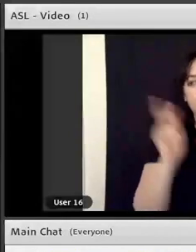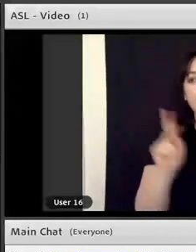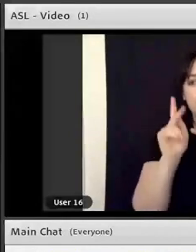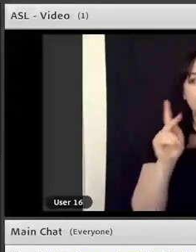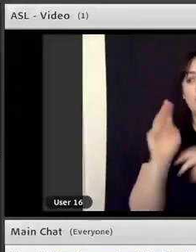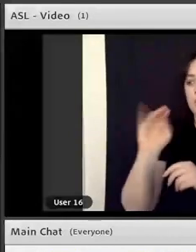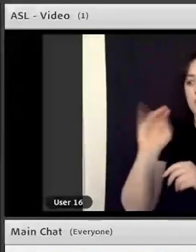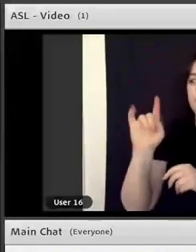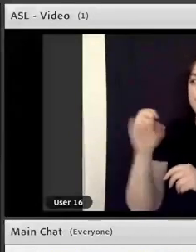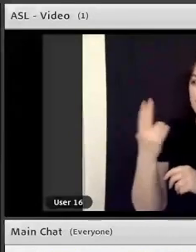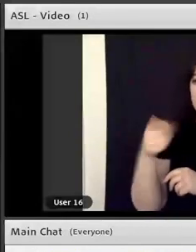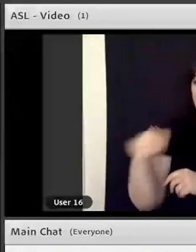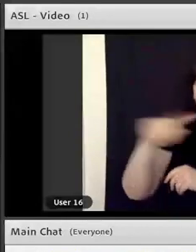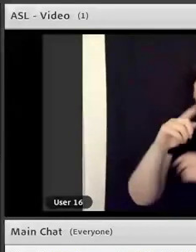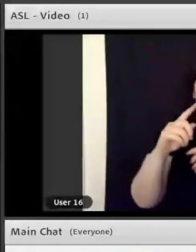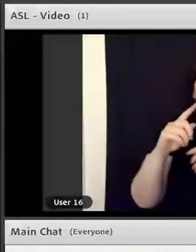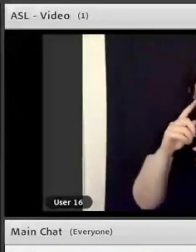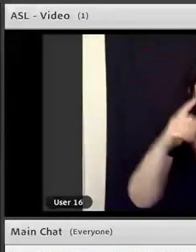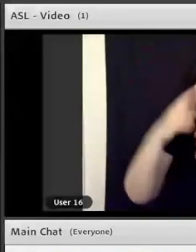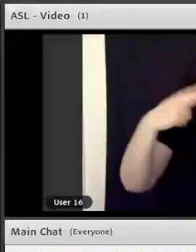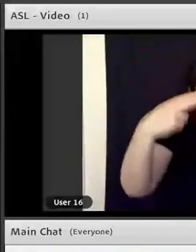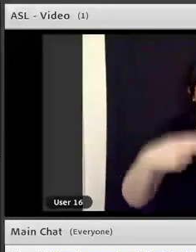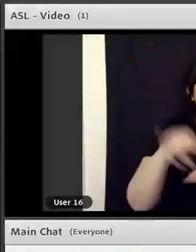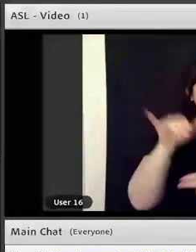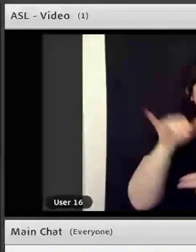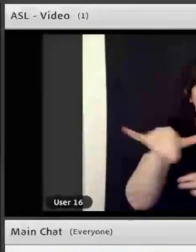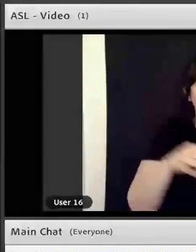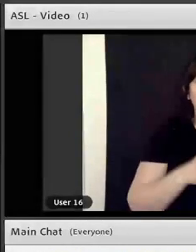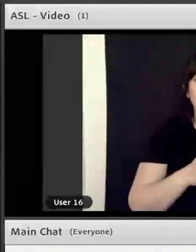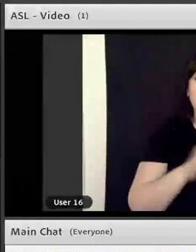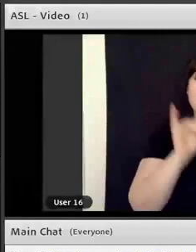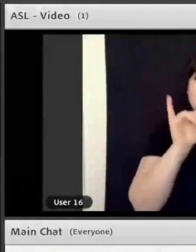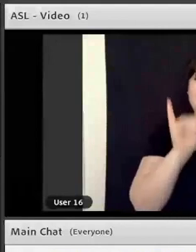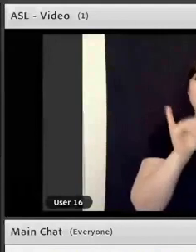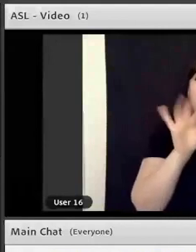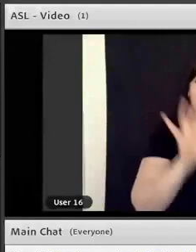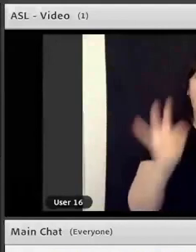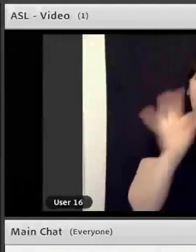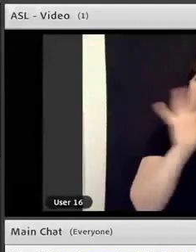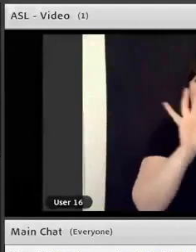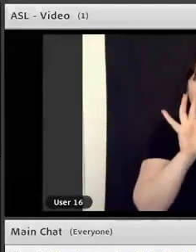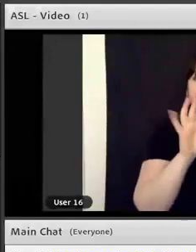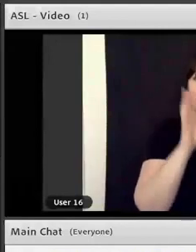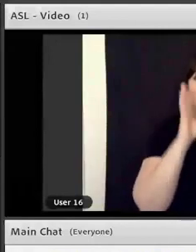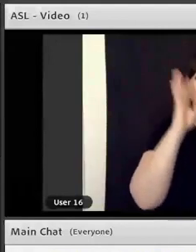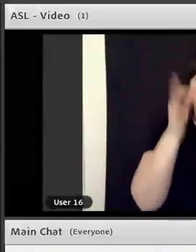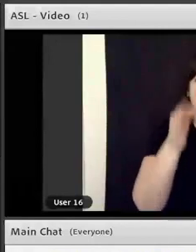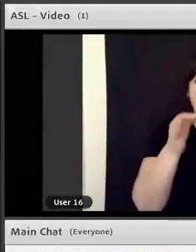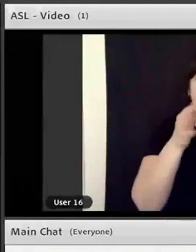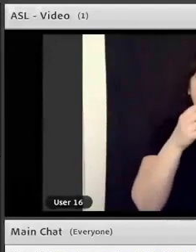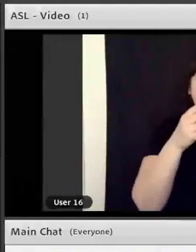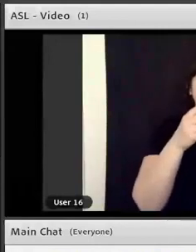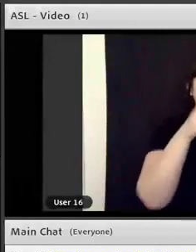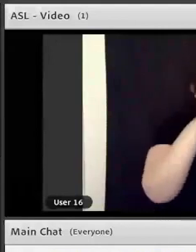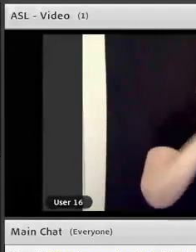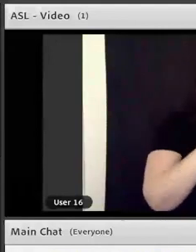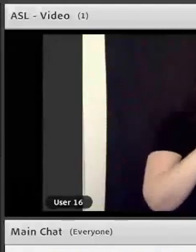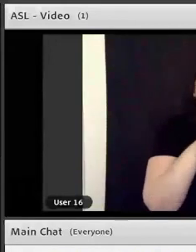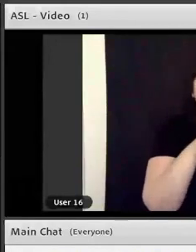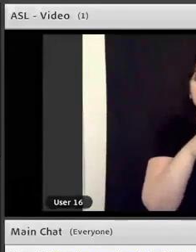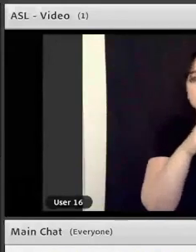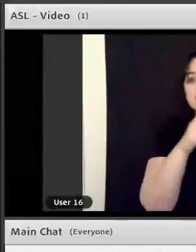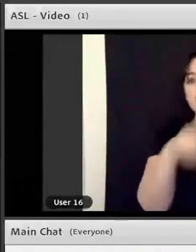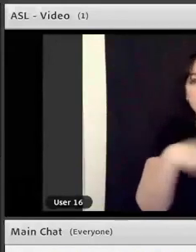for determining what types of interventions we need, what types of policies we need. You know, where are the barriers? That's really